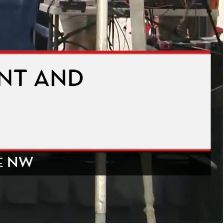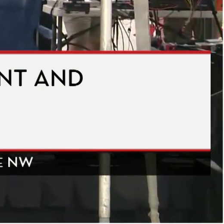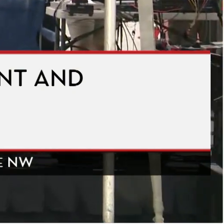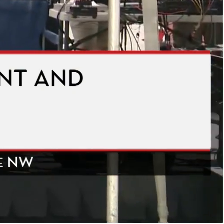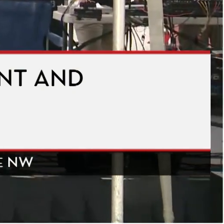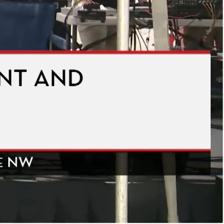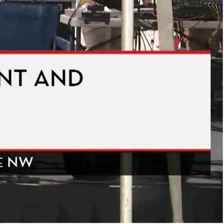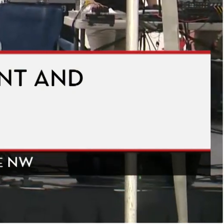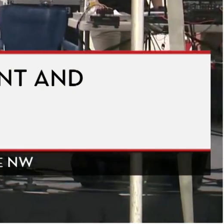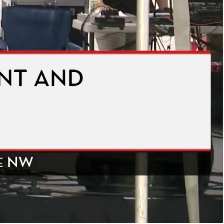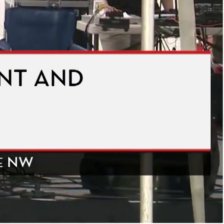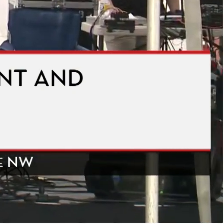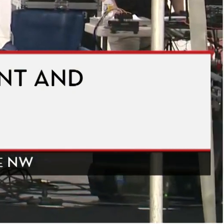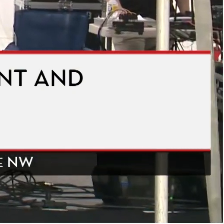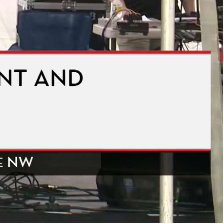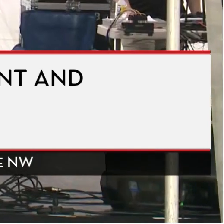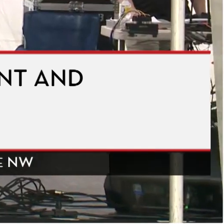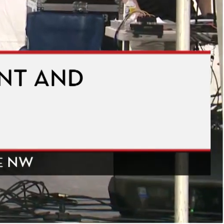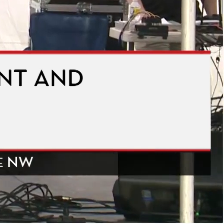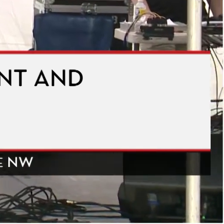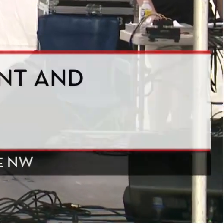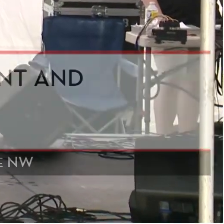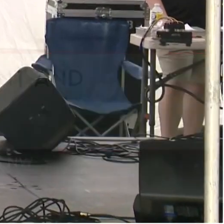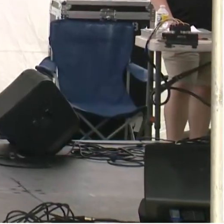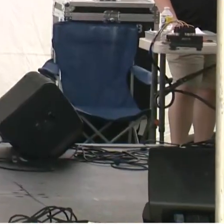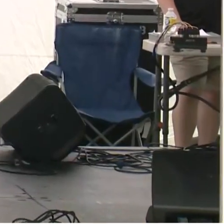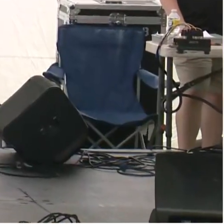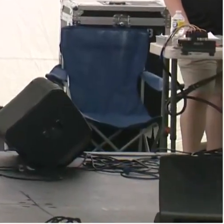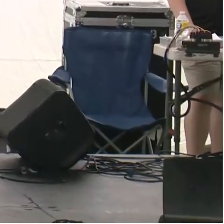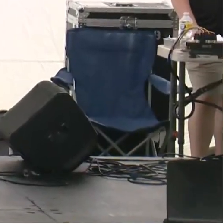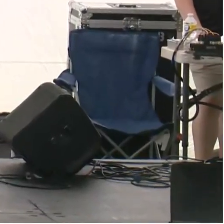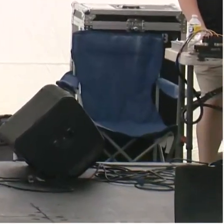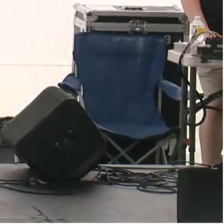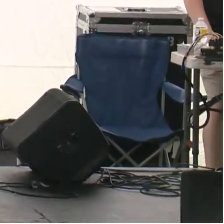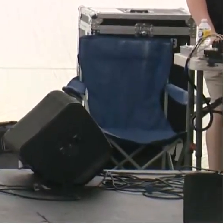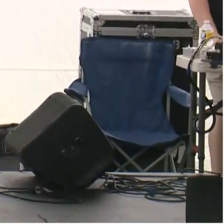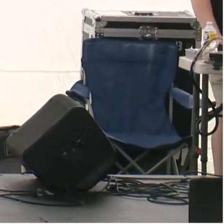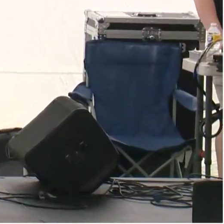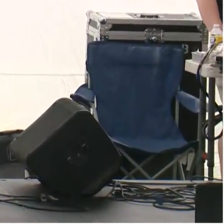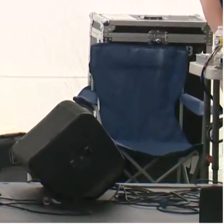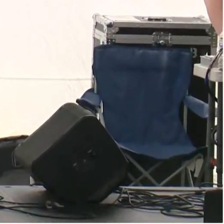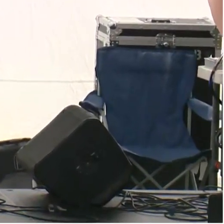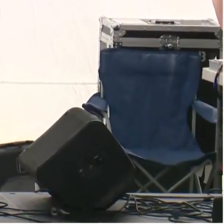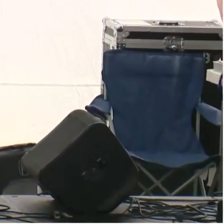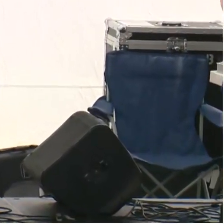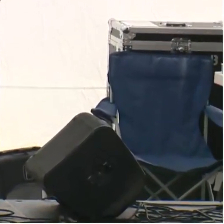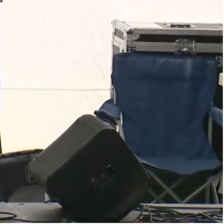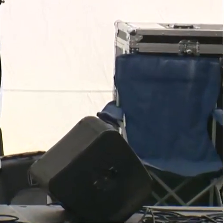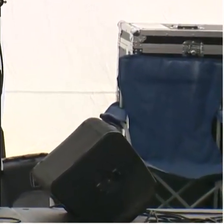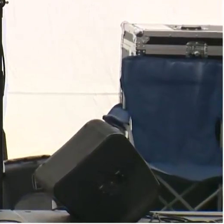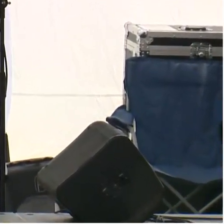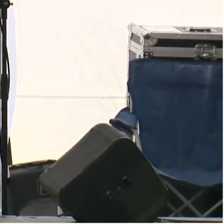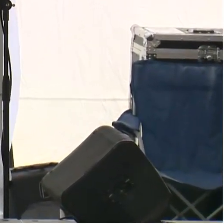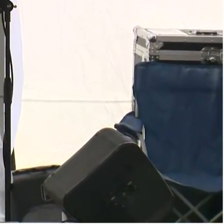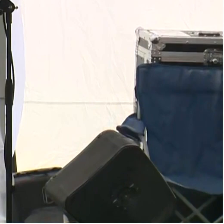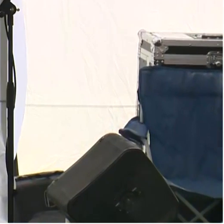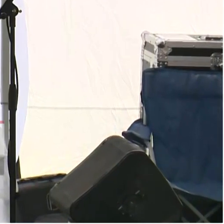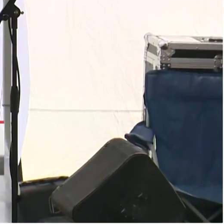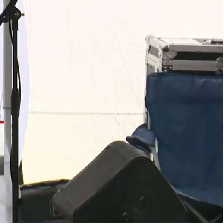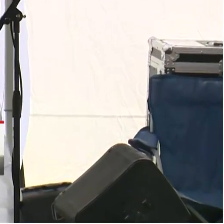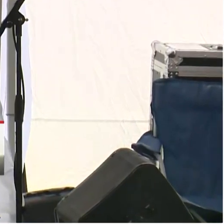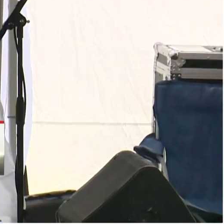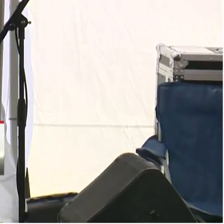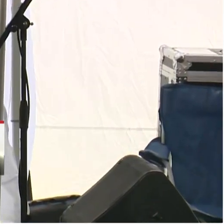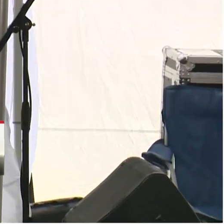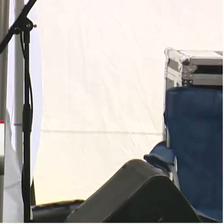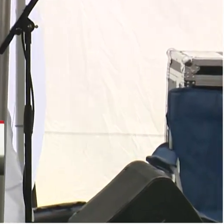were here about 3.5 years ago when we started construction, you remember it rained on our groundbreaking also. So I